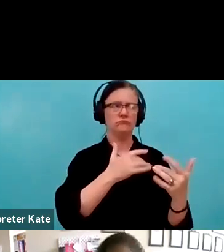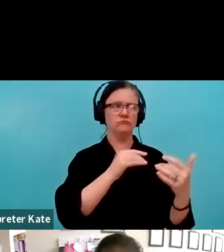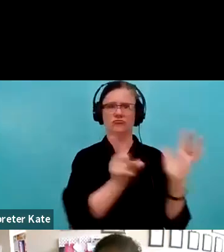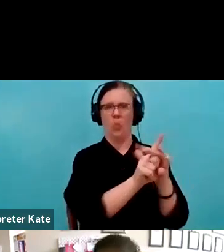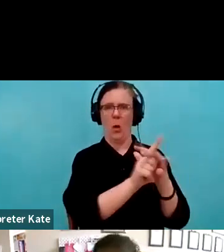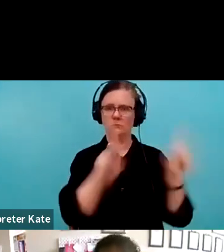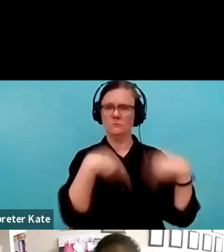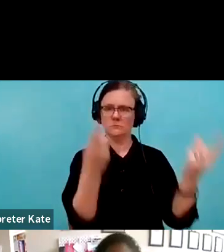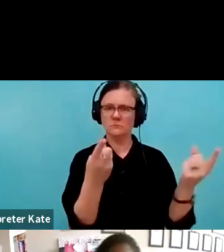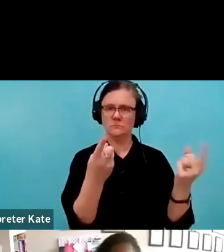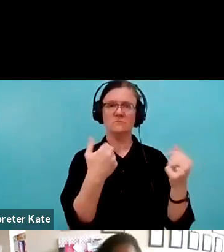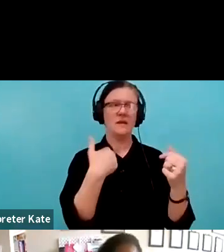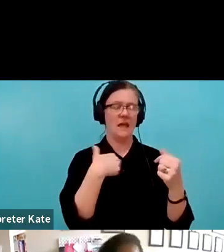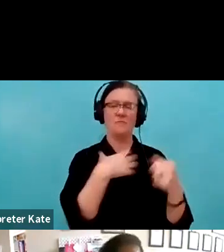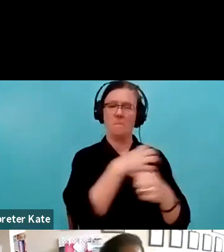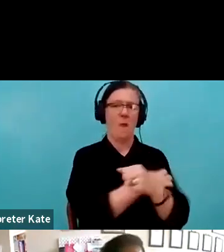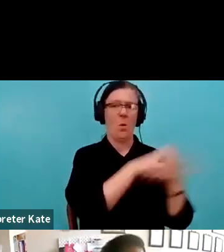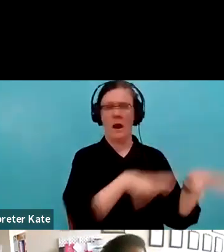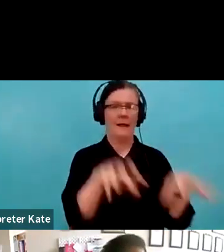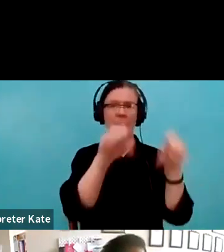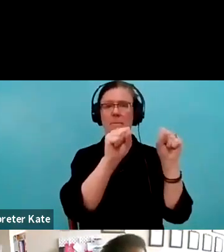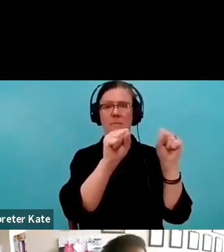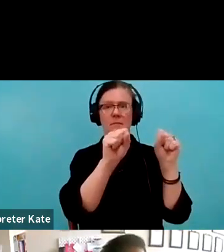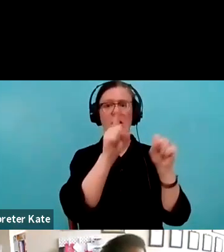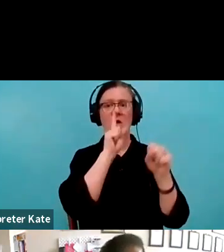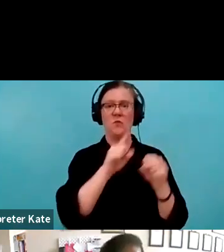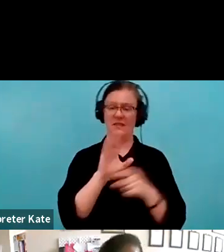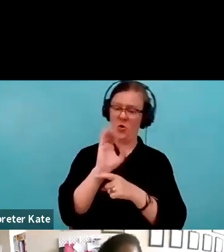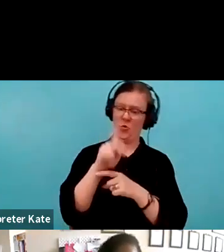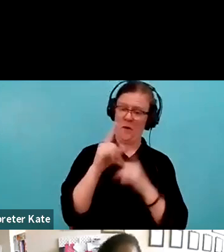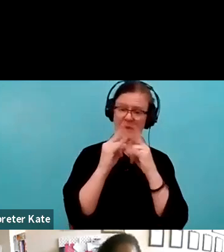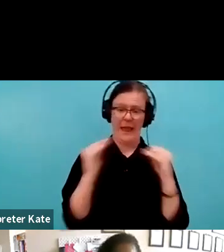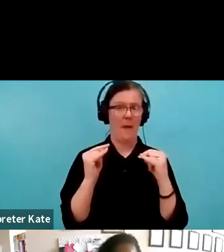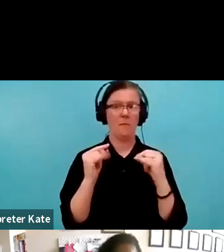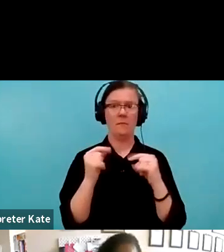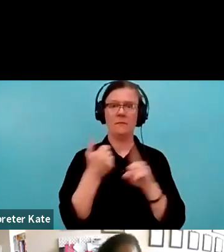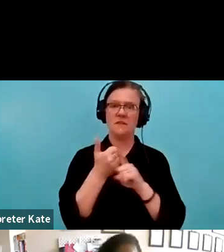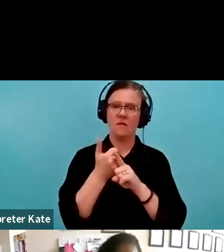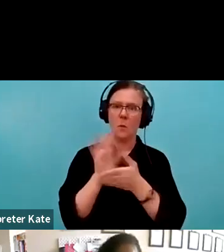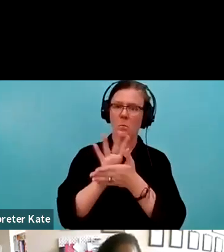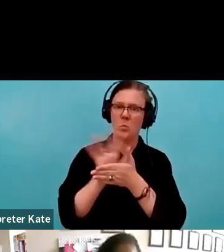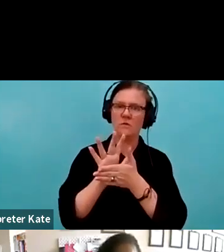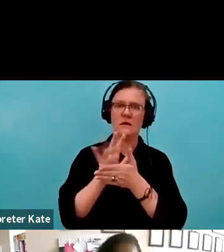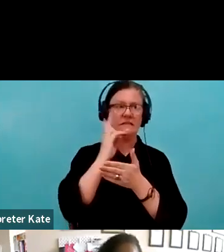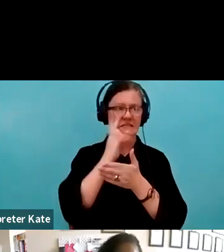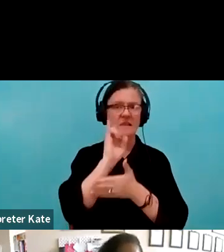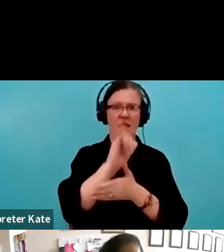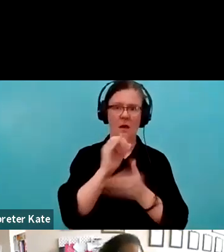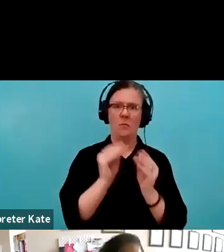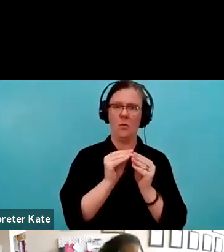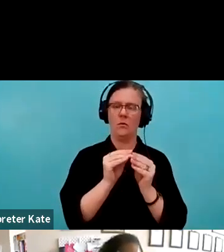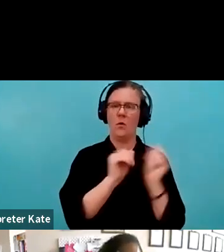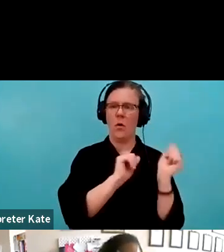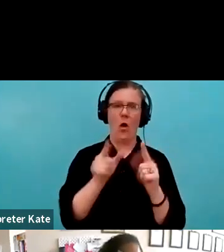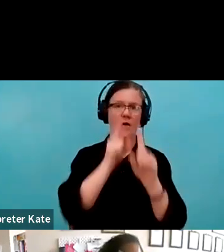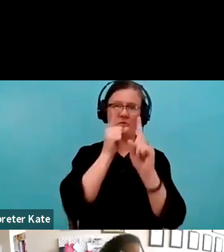been remarkable to see the kind of how Crip Camp has sparked a lot of movement towards all of these